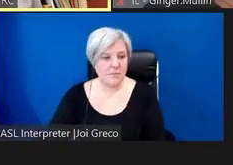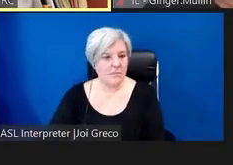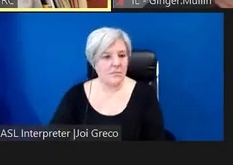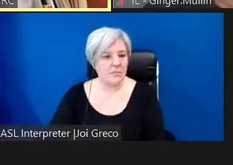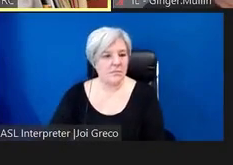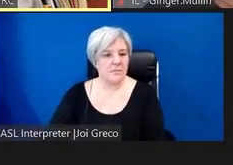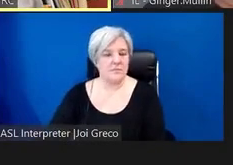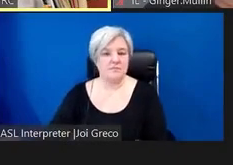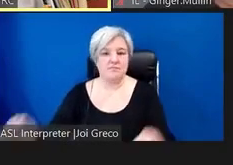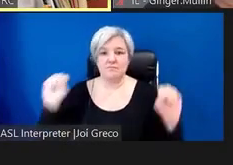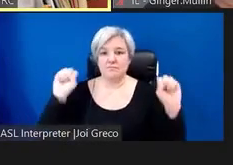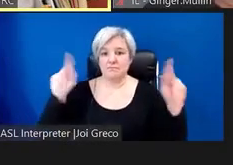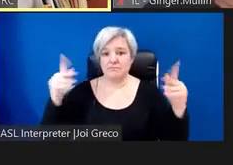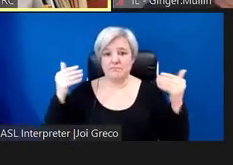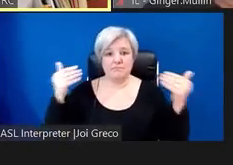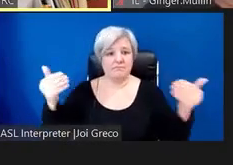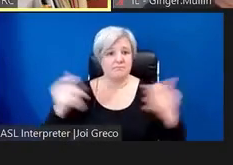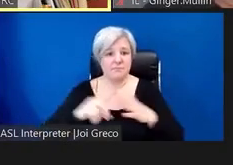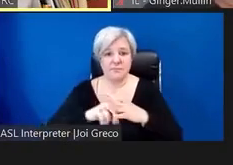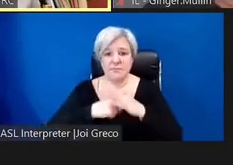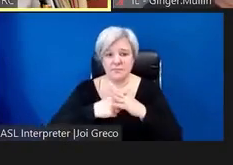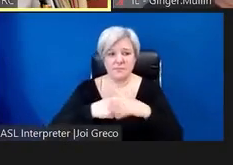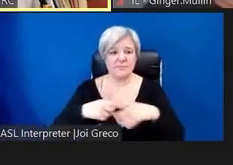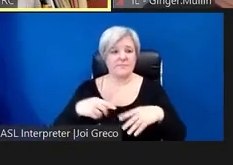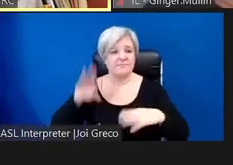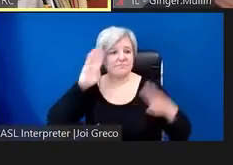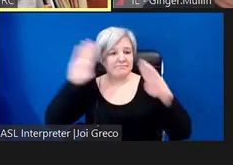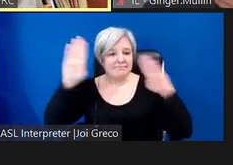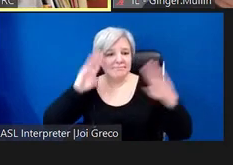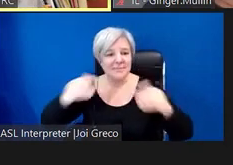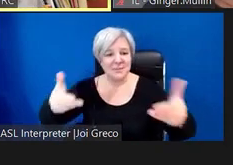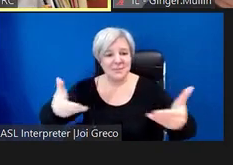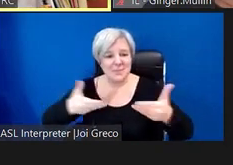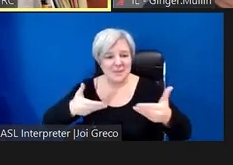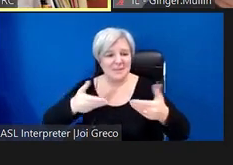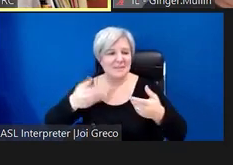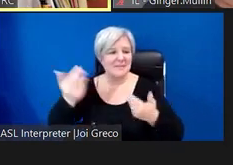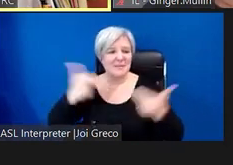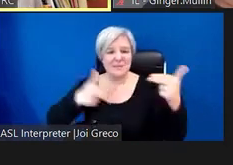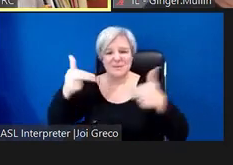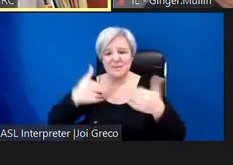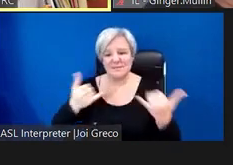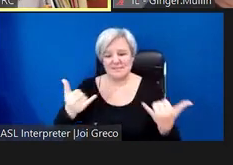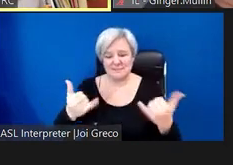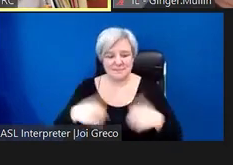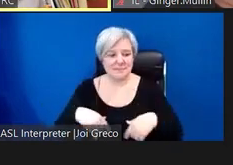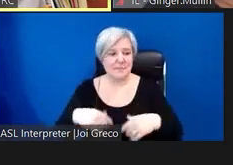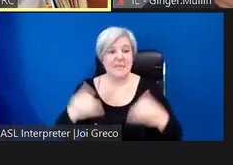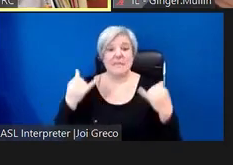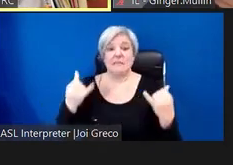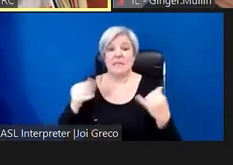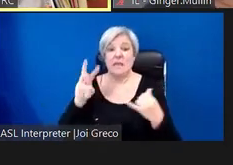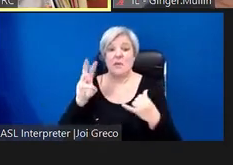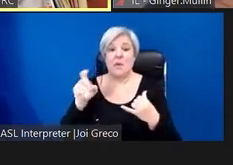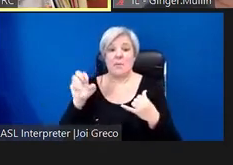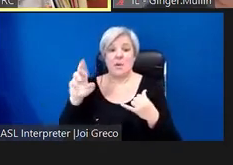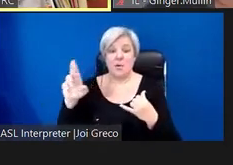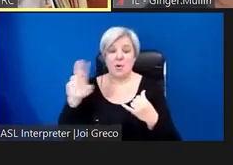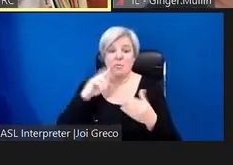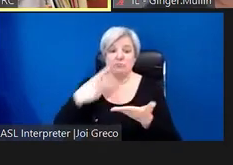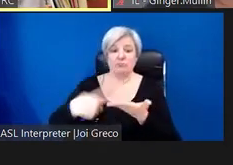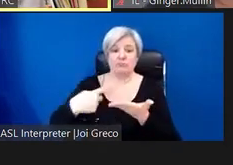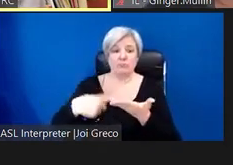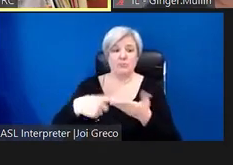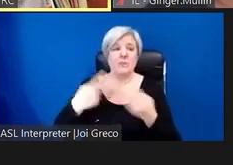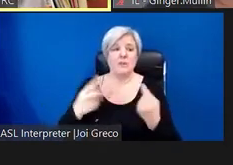Okay, let's go ahead and get started. Hello and welcome. Thank you for joining us today. Today's webinar, we are going to be discussing the